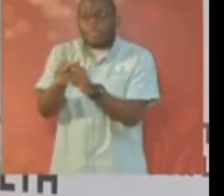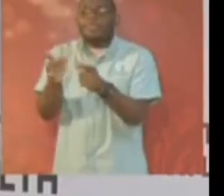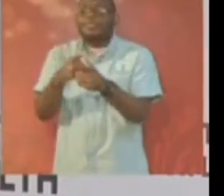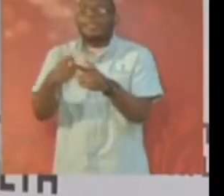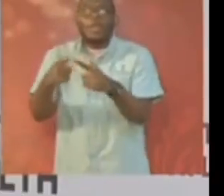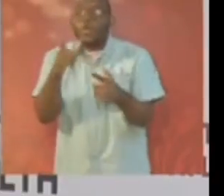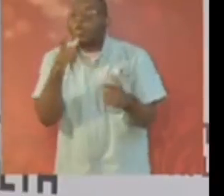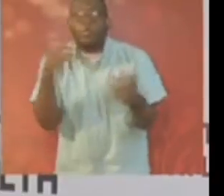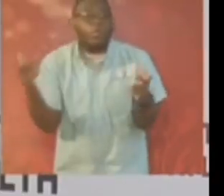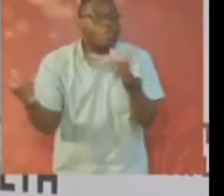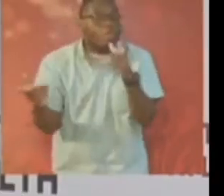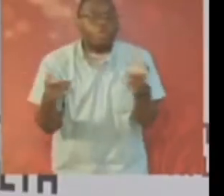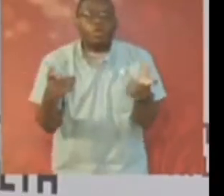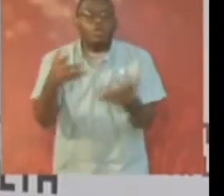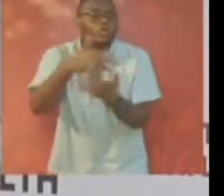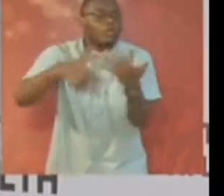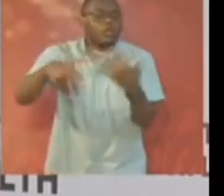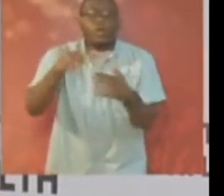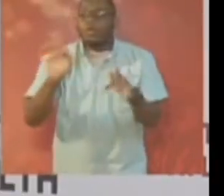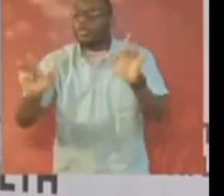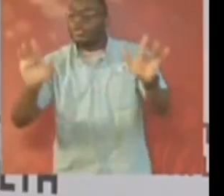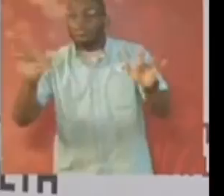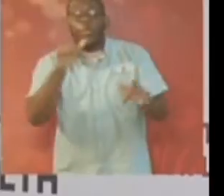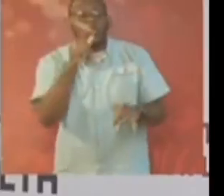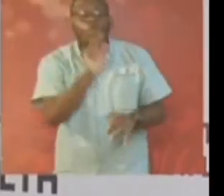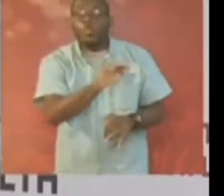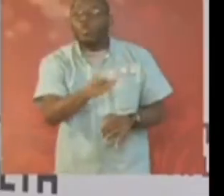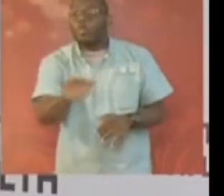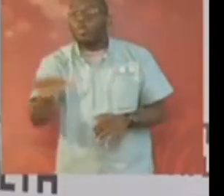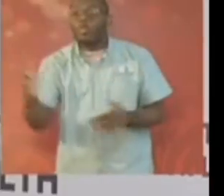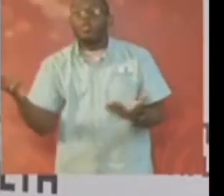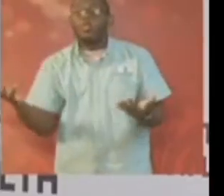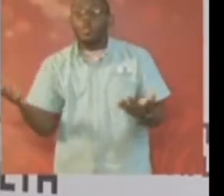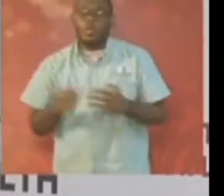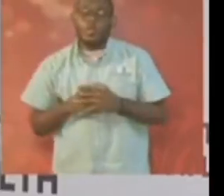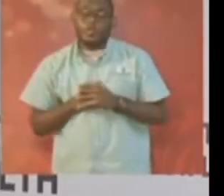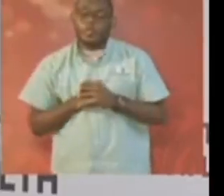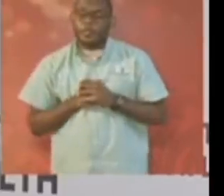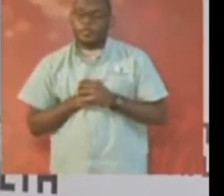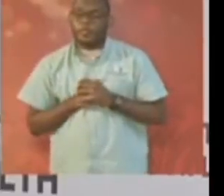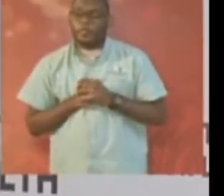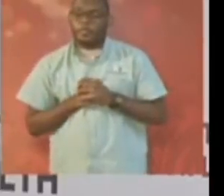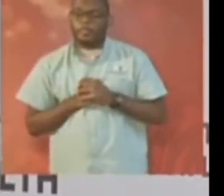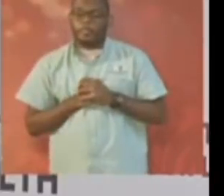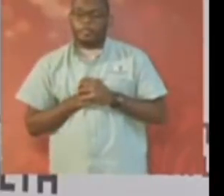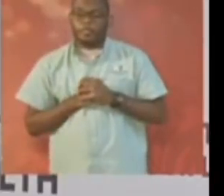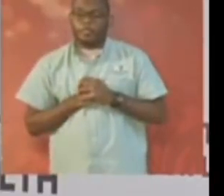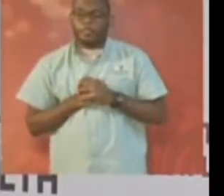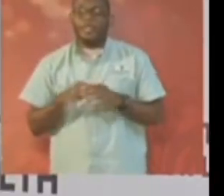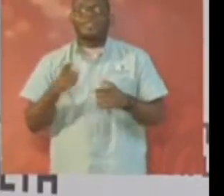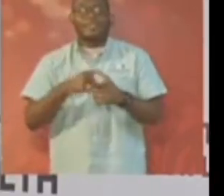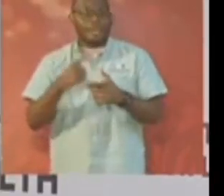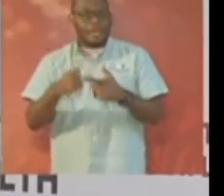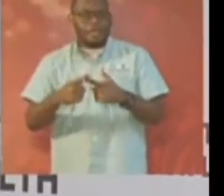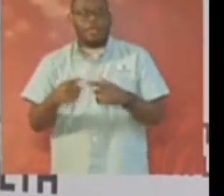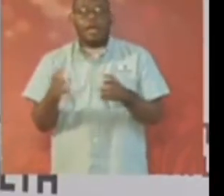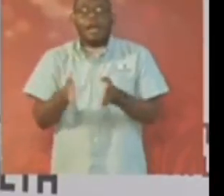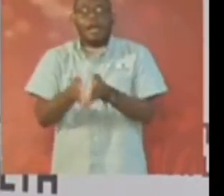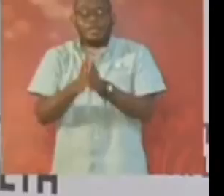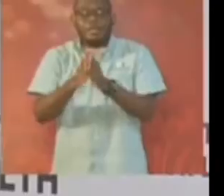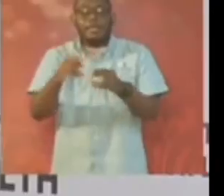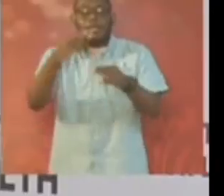additional monitoring for symptoms, facilitate the ability to pick up in both groupings whether any